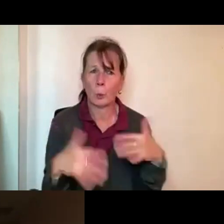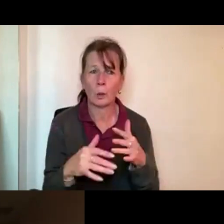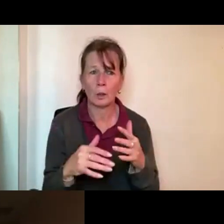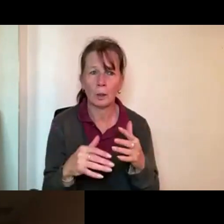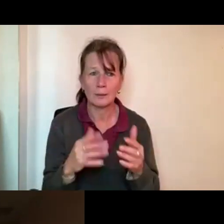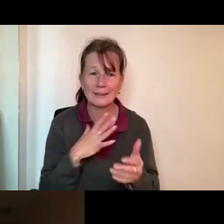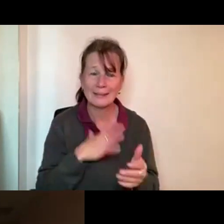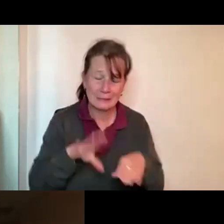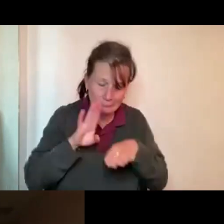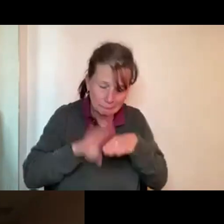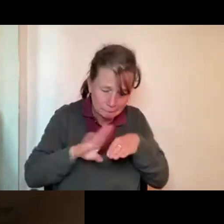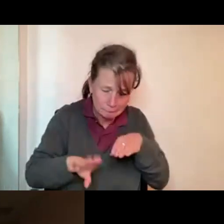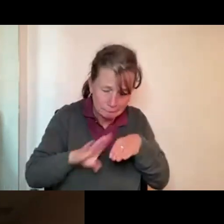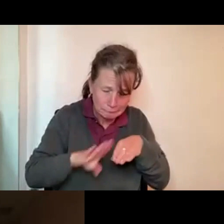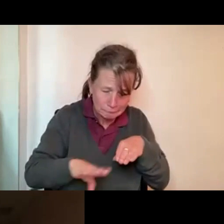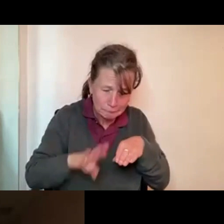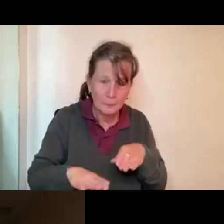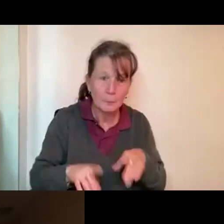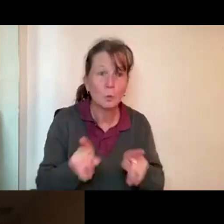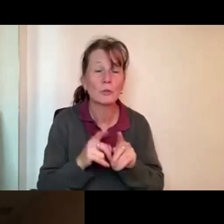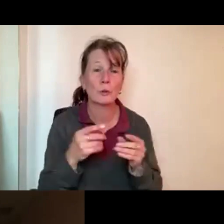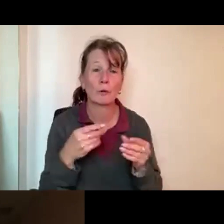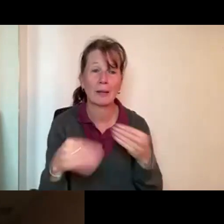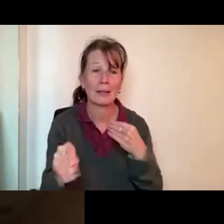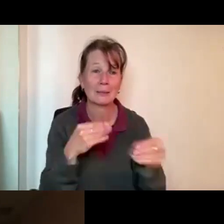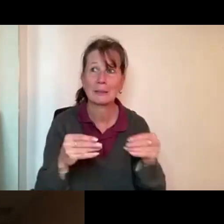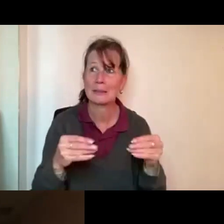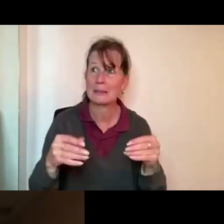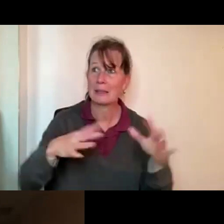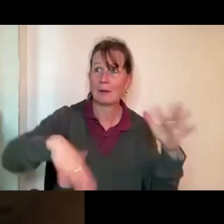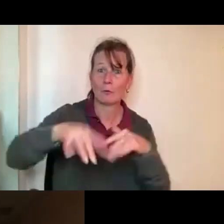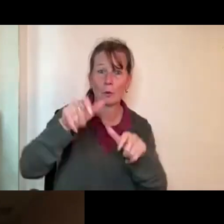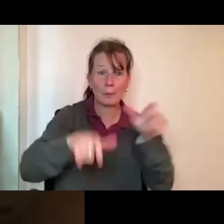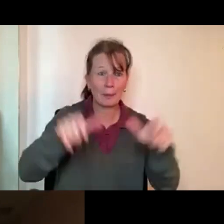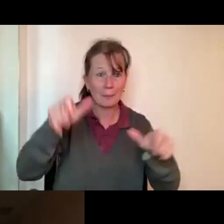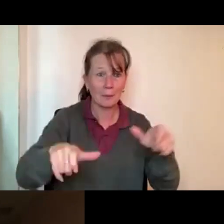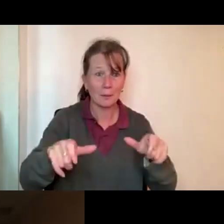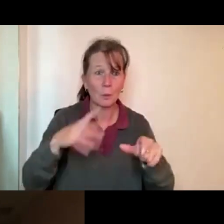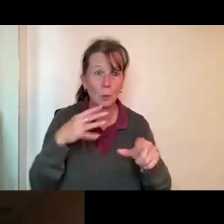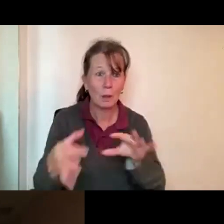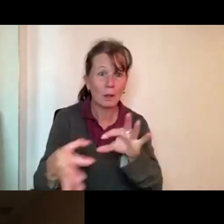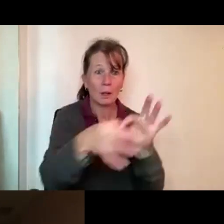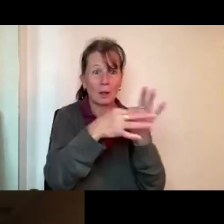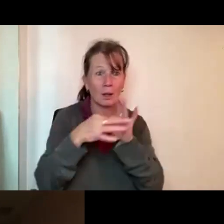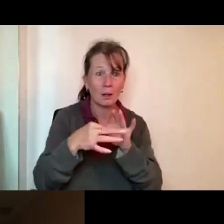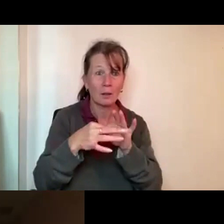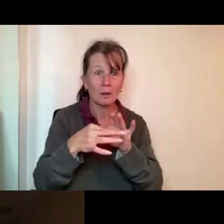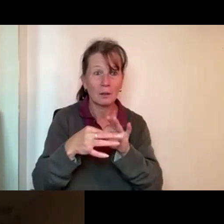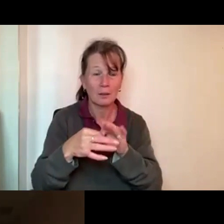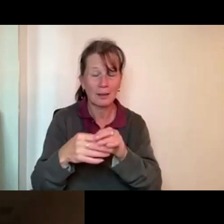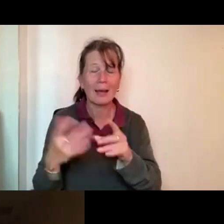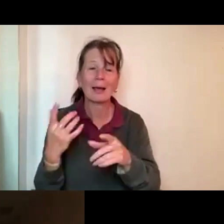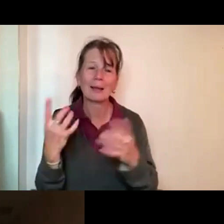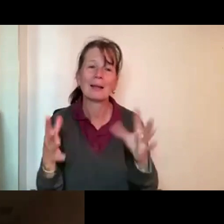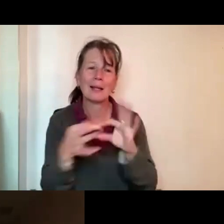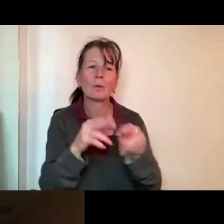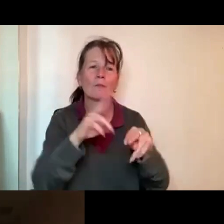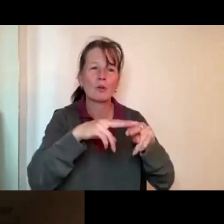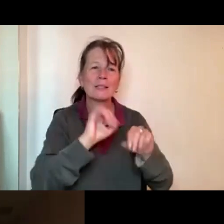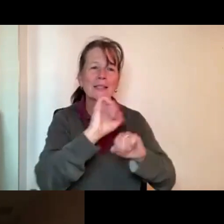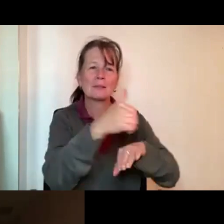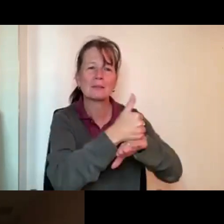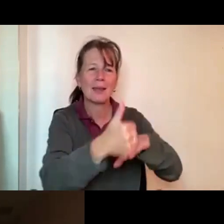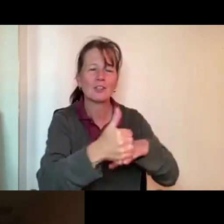of practice, and I think flexibility in the room, particularly when we were combining that with Freddie's staging. When I saw the